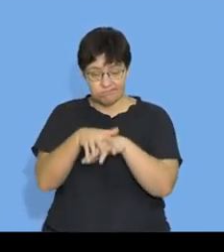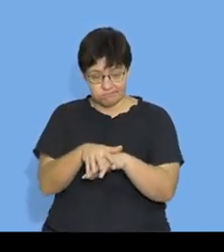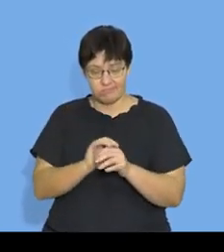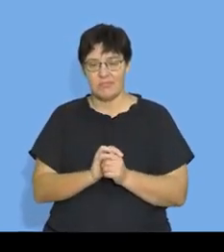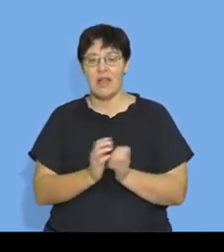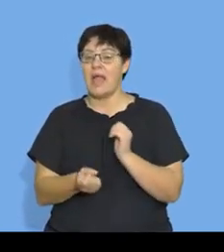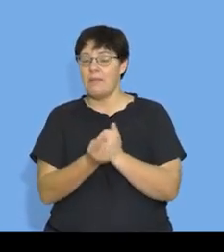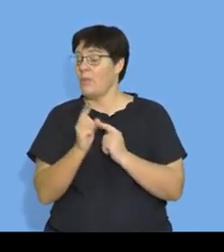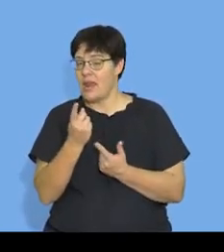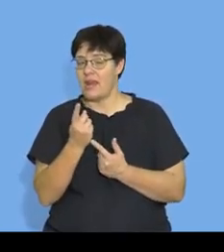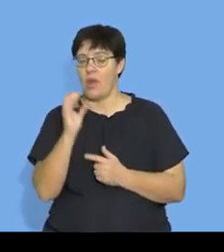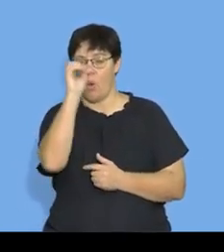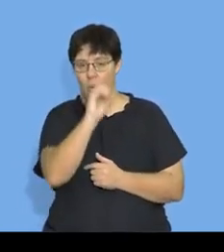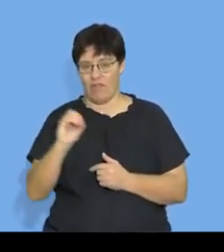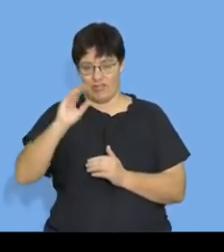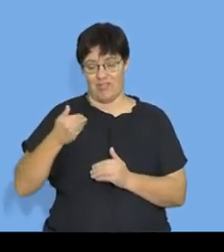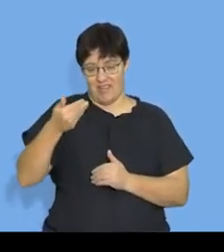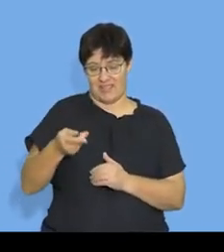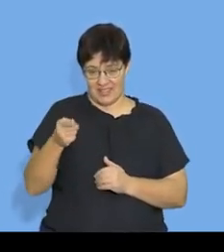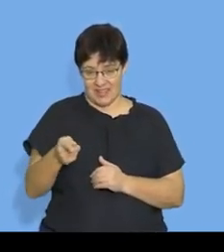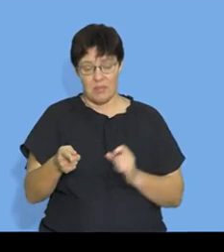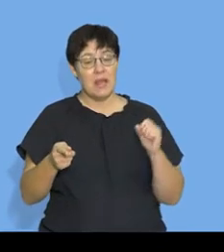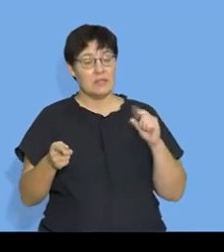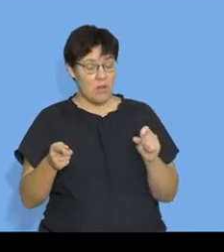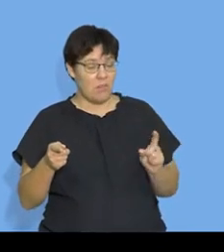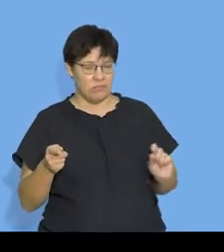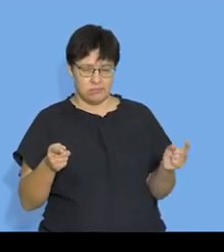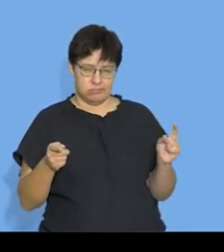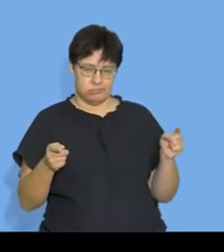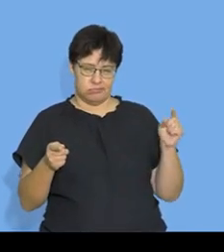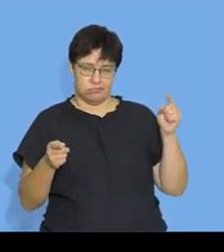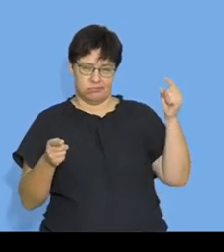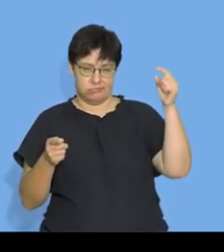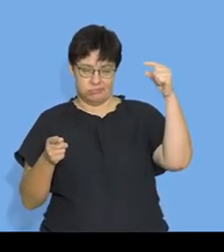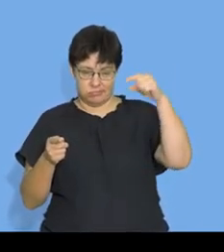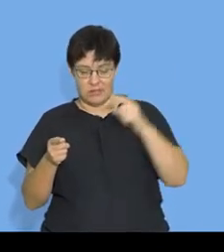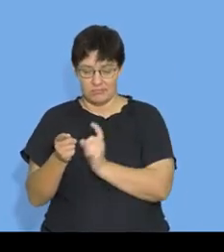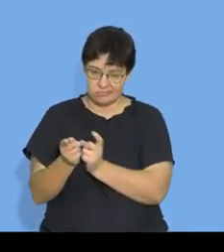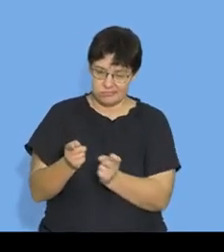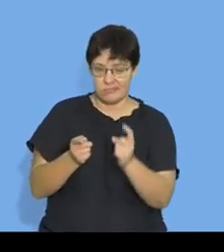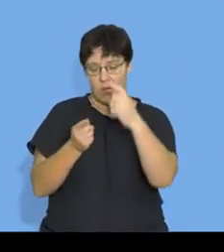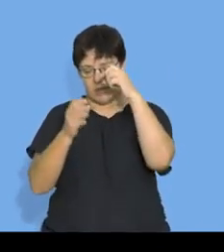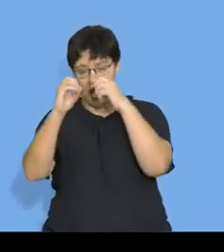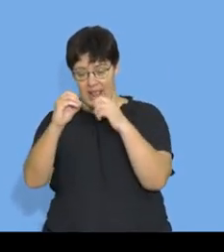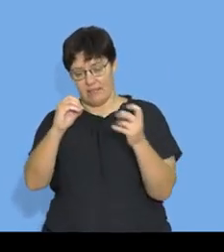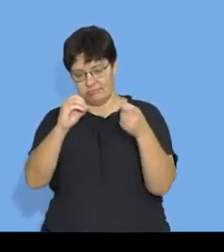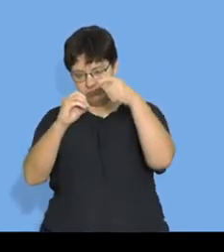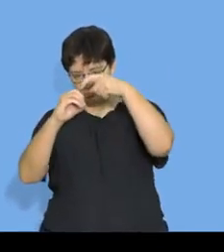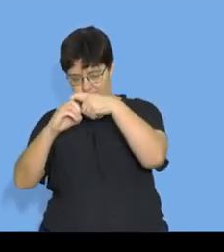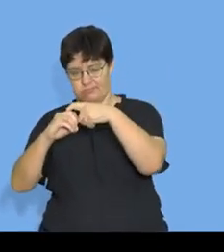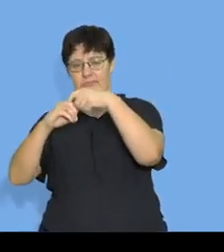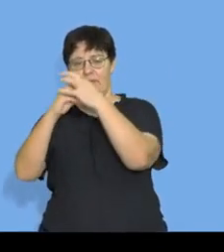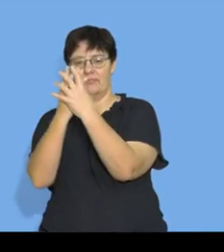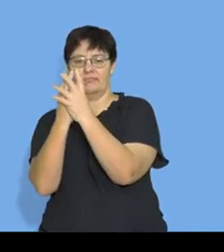occurs after ovulation when a sperm cell travels up the fallopian tube and fuses with an